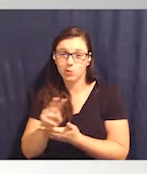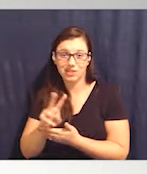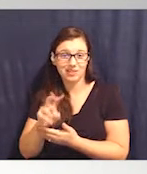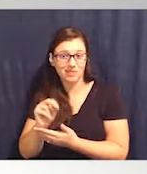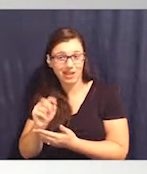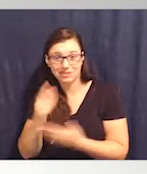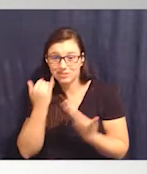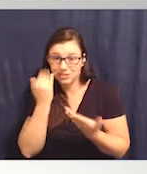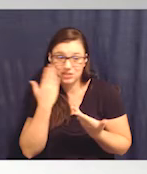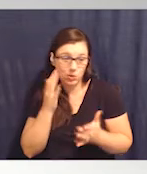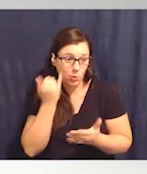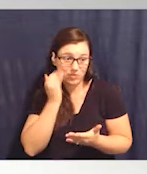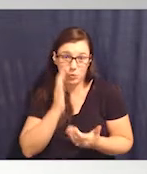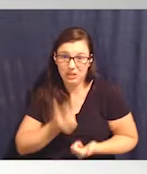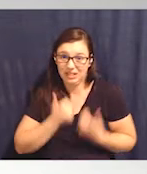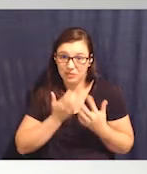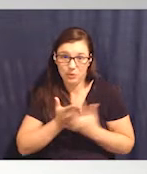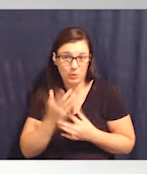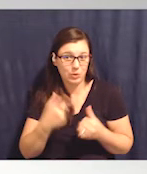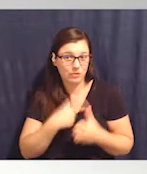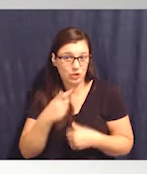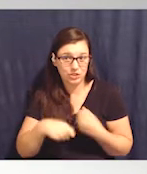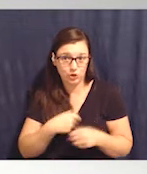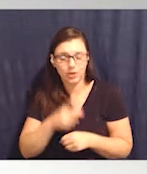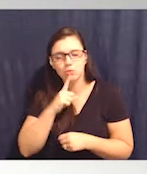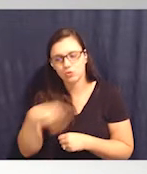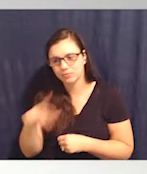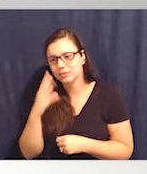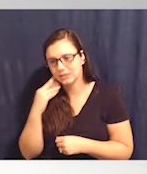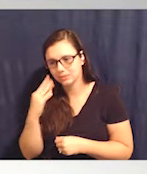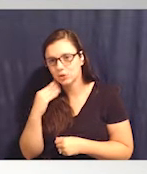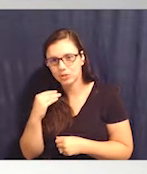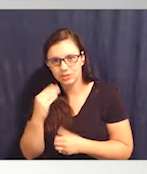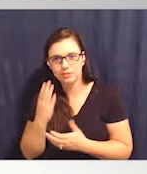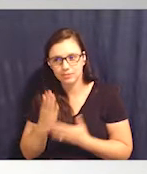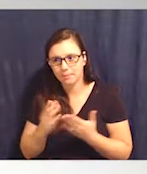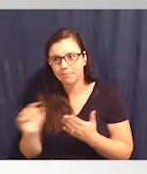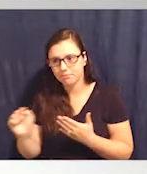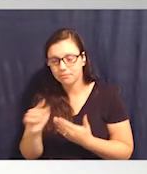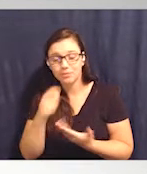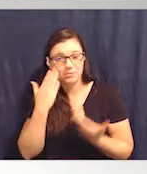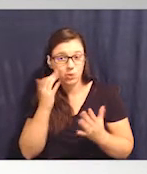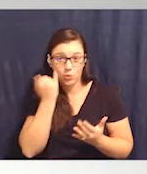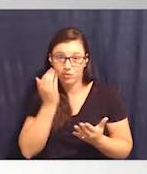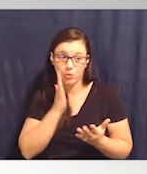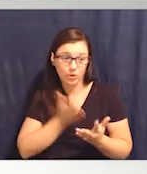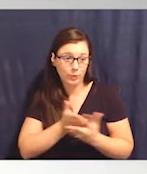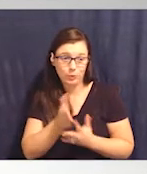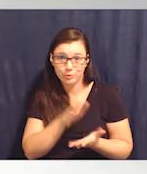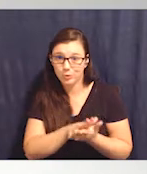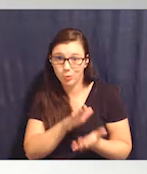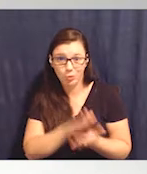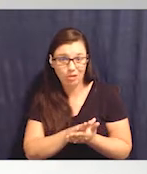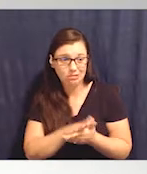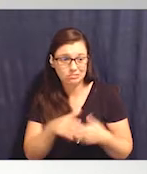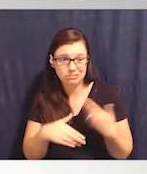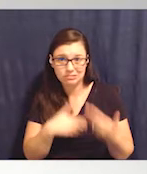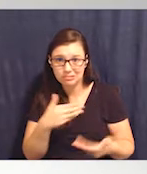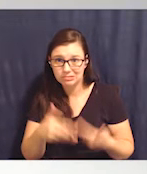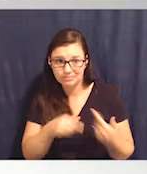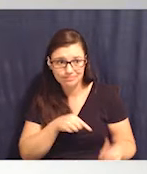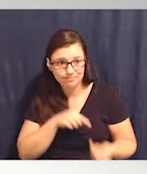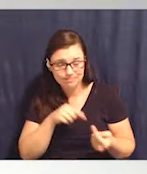there. Didn't know if he was ever going to get through school to begin with, okay? We got to middle school going,